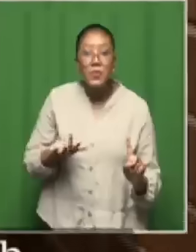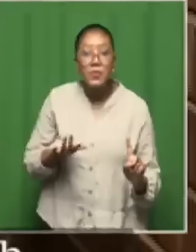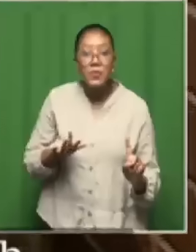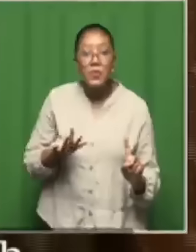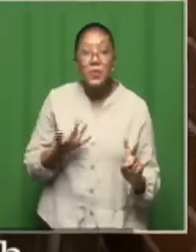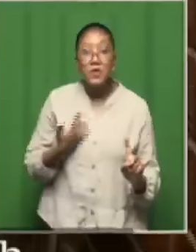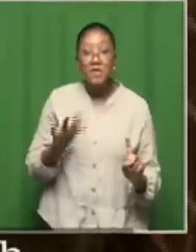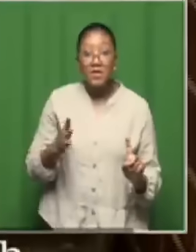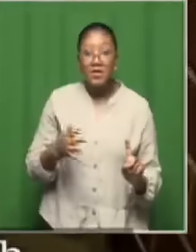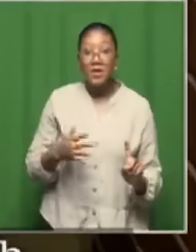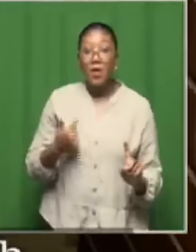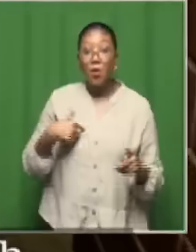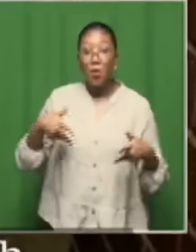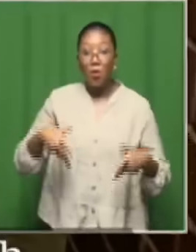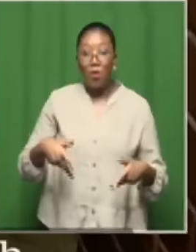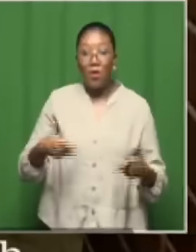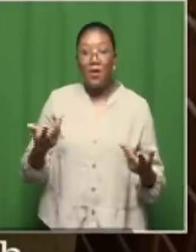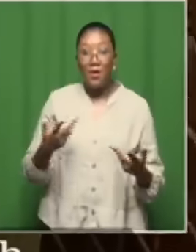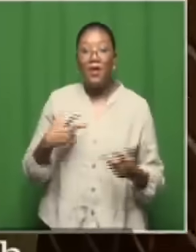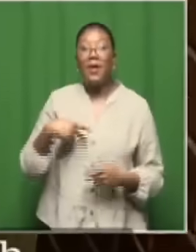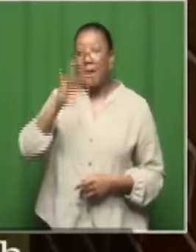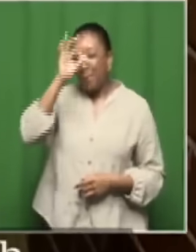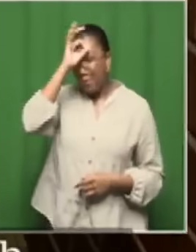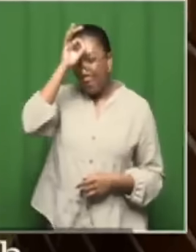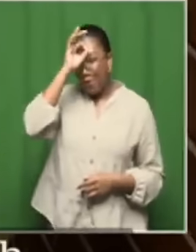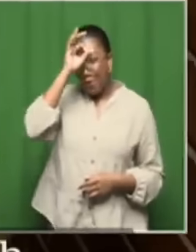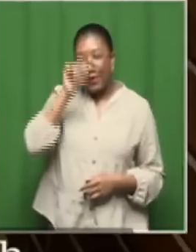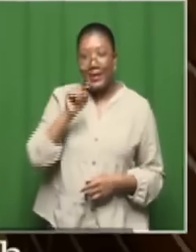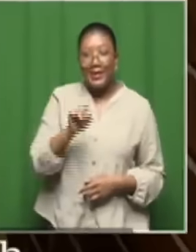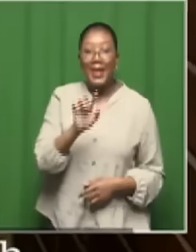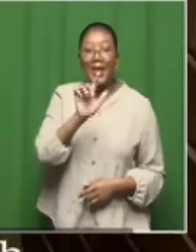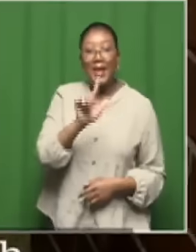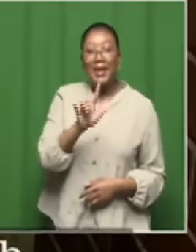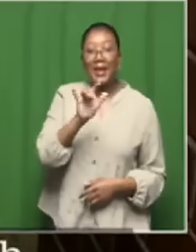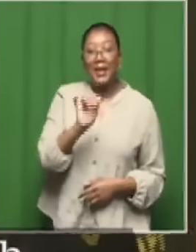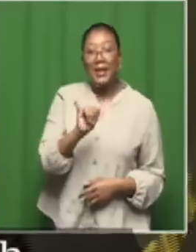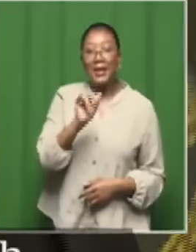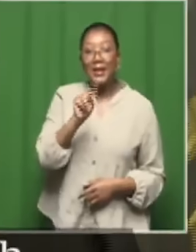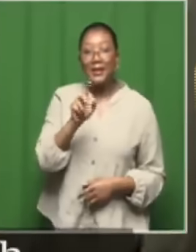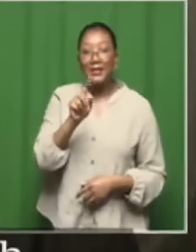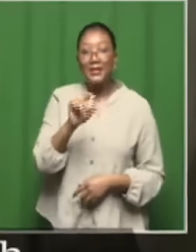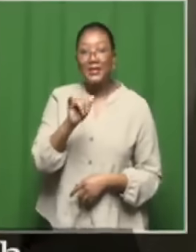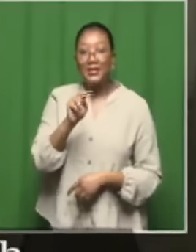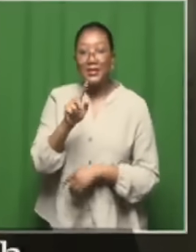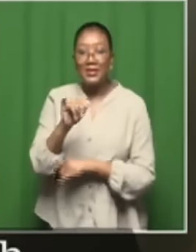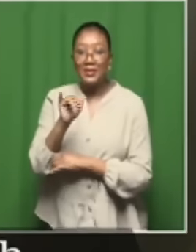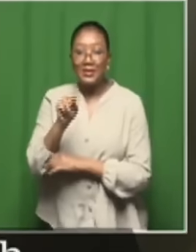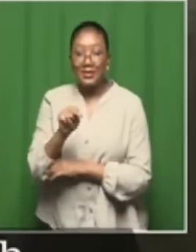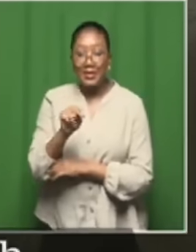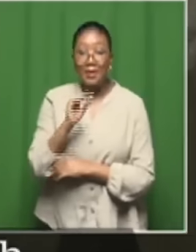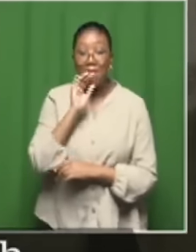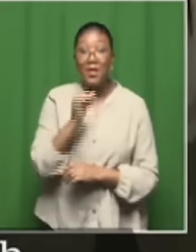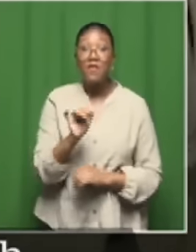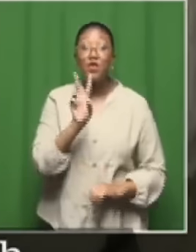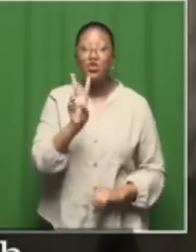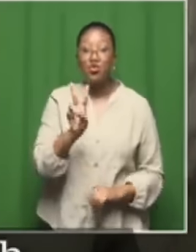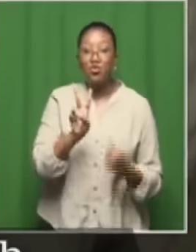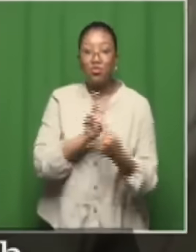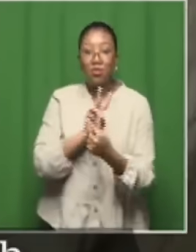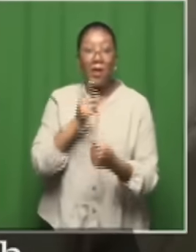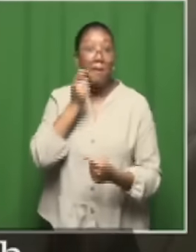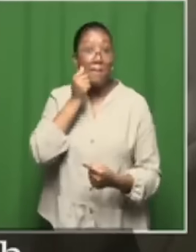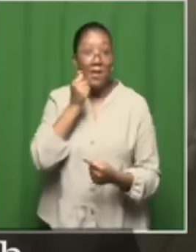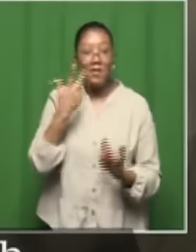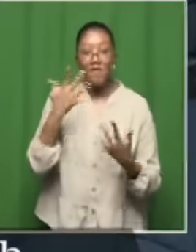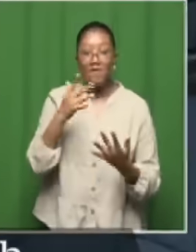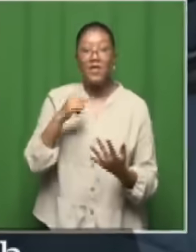are here at the Littleton police station, 2 suspects have been put behind bars. We have charged them With reckless and negligent driving, alternative